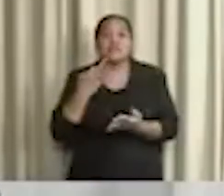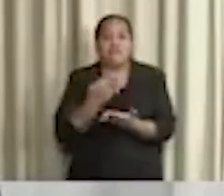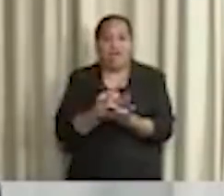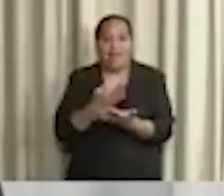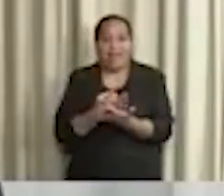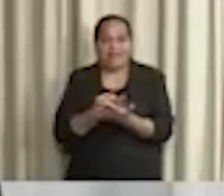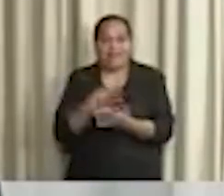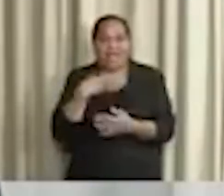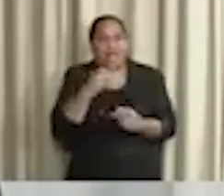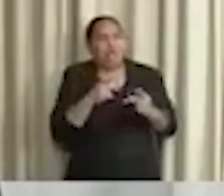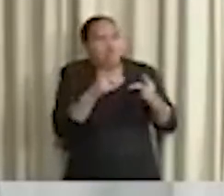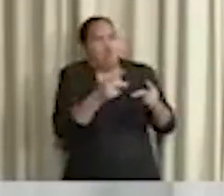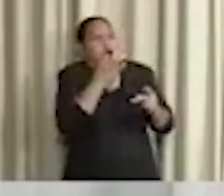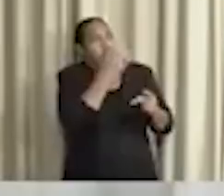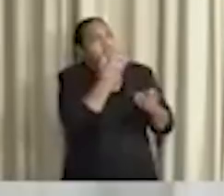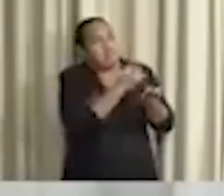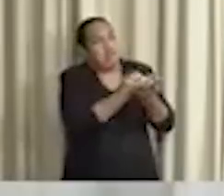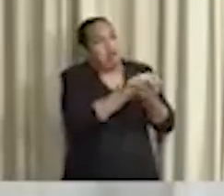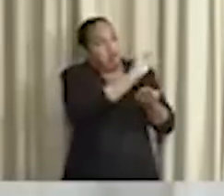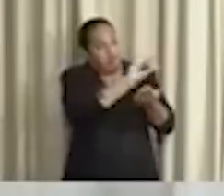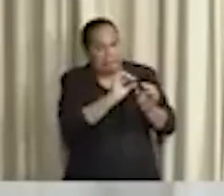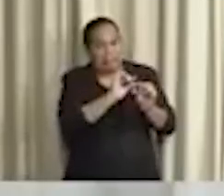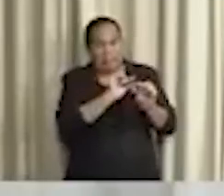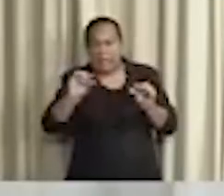National Development and Statistics, the Honorable